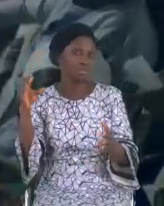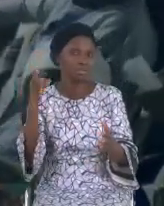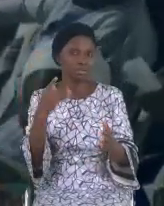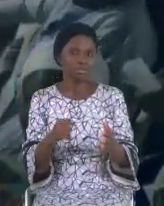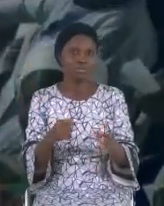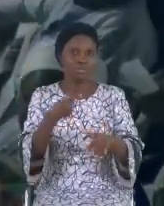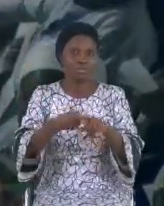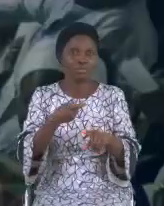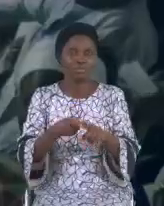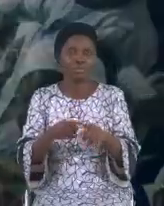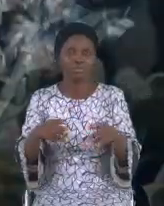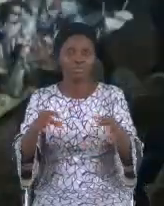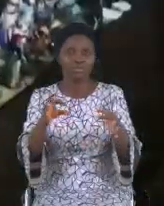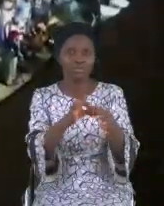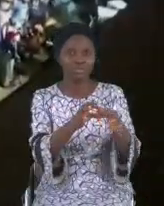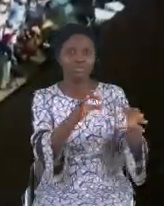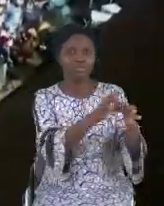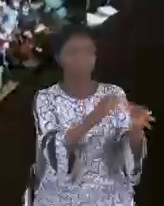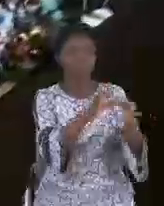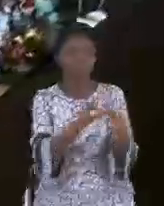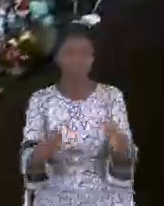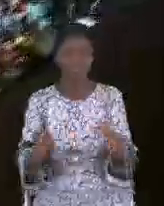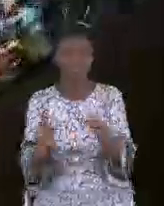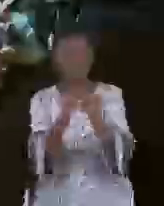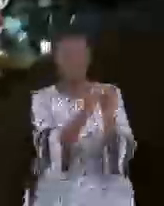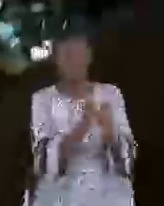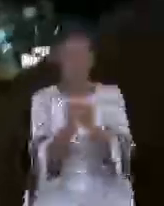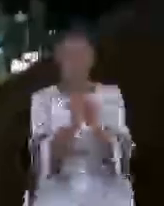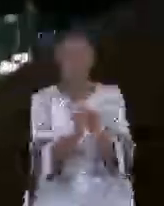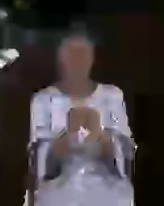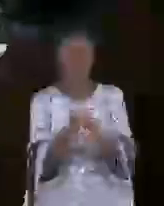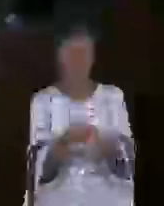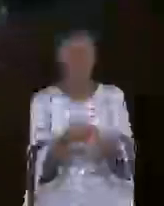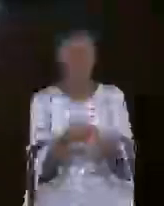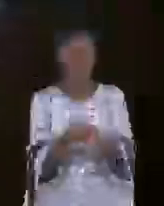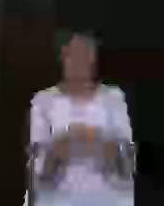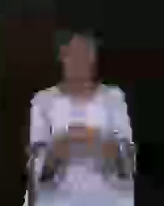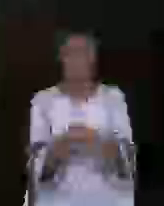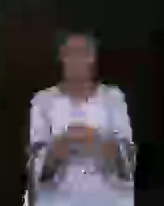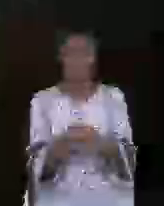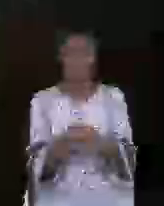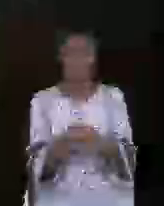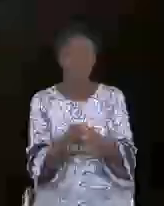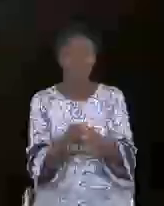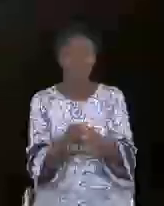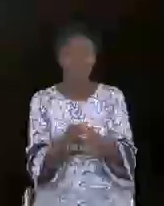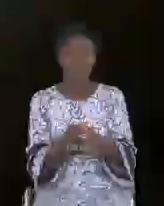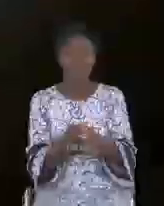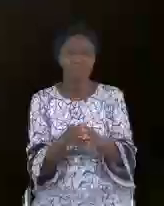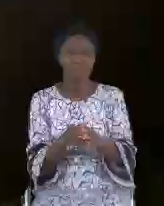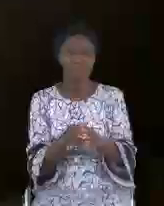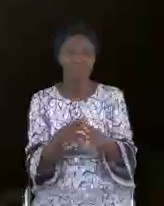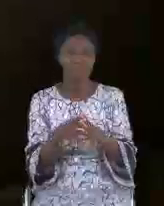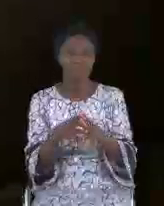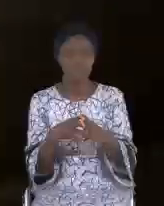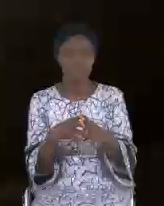every bone joined, and she rushed for an x-ray and he saw the x-ray practically being shown unto all by the